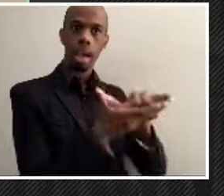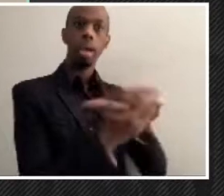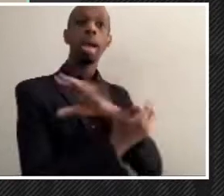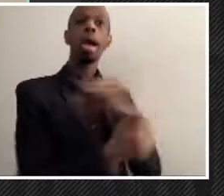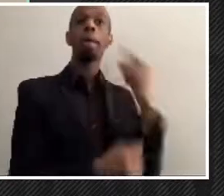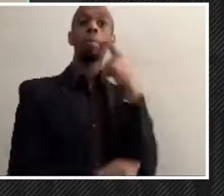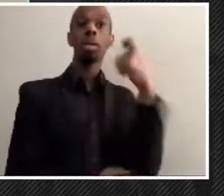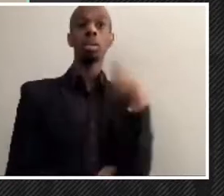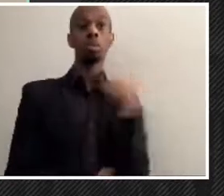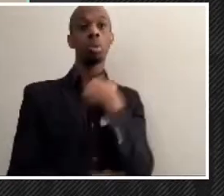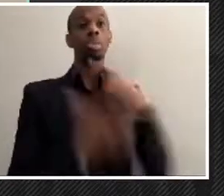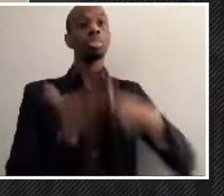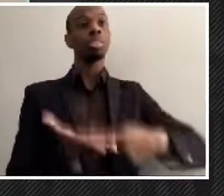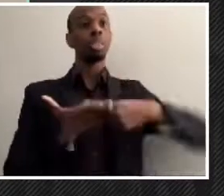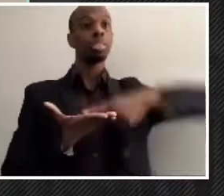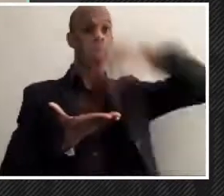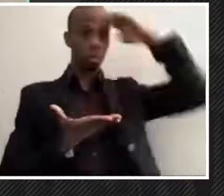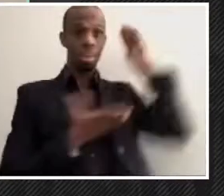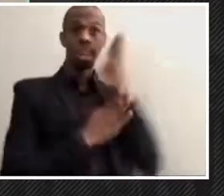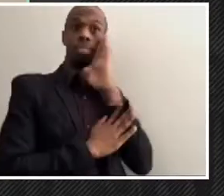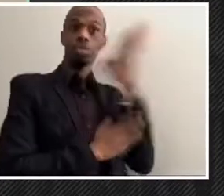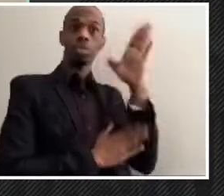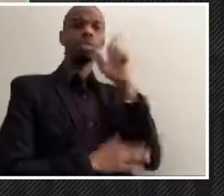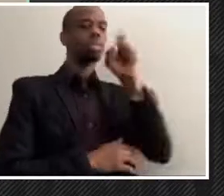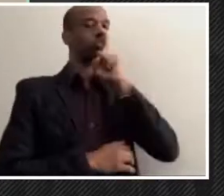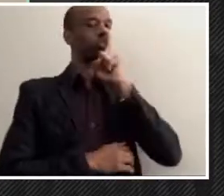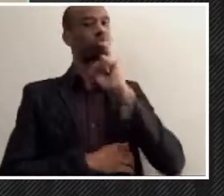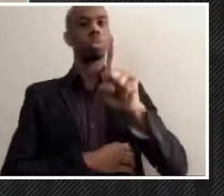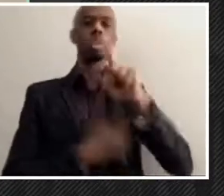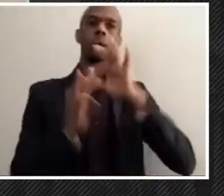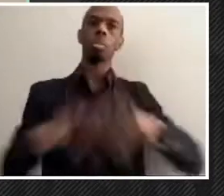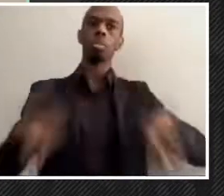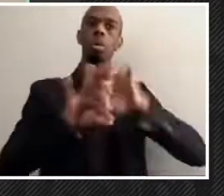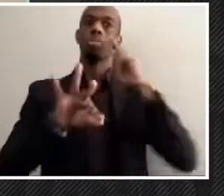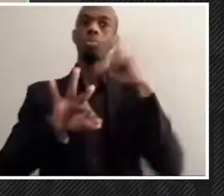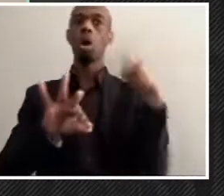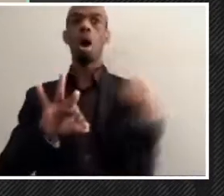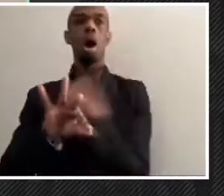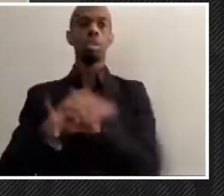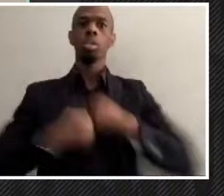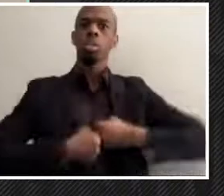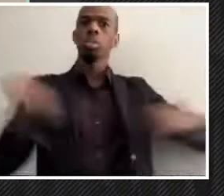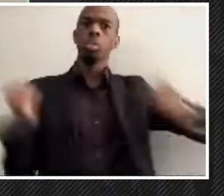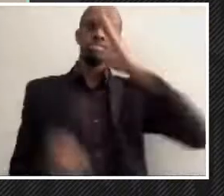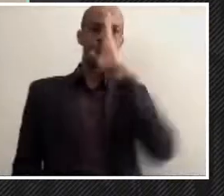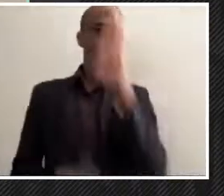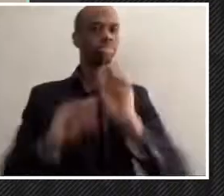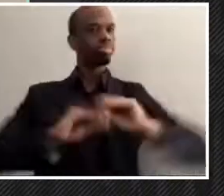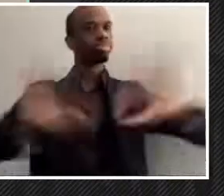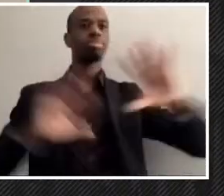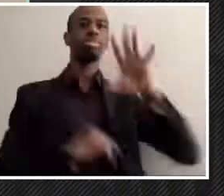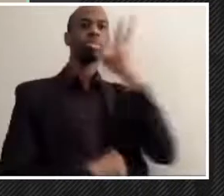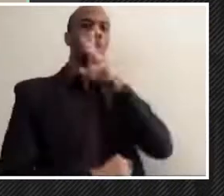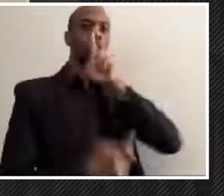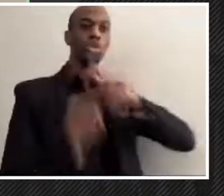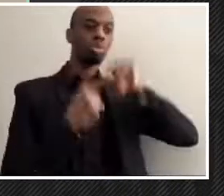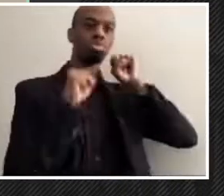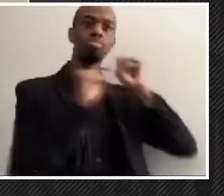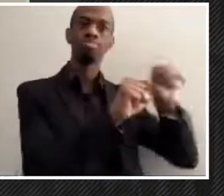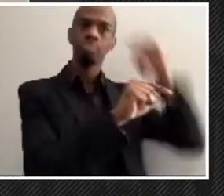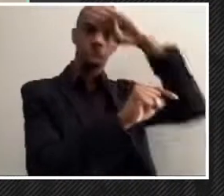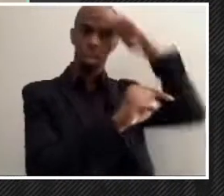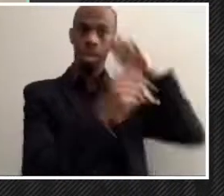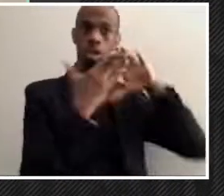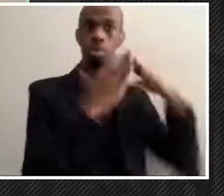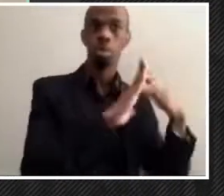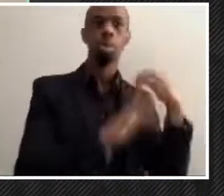futures, it's really important for us to be explicit to talk to the breadth of Black communities. You know, we can't just show up in a transactional sense